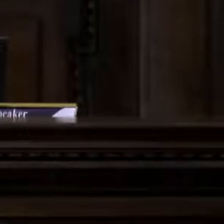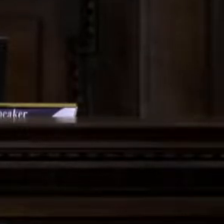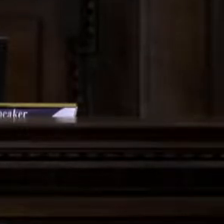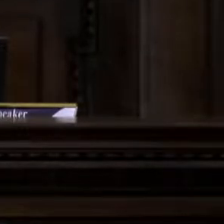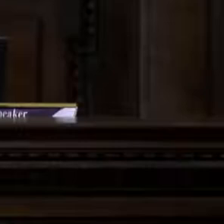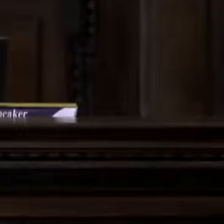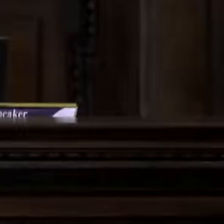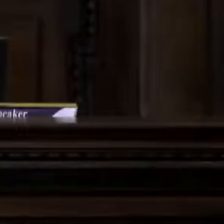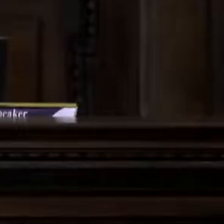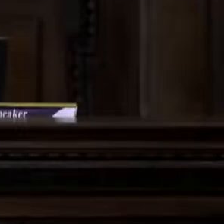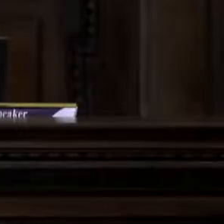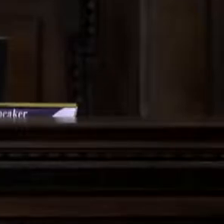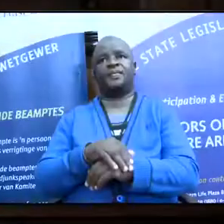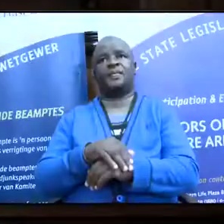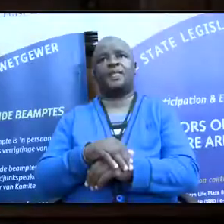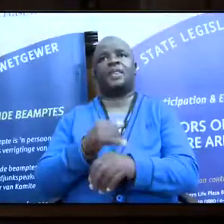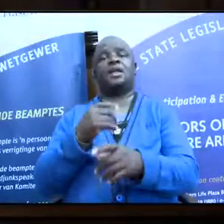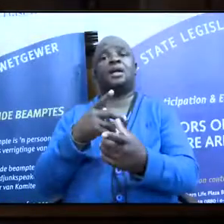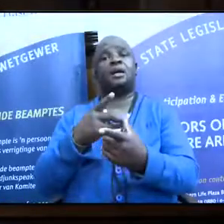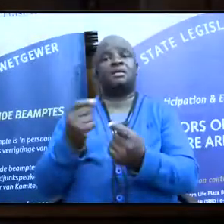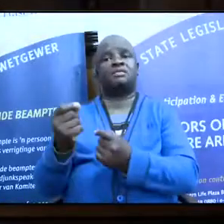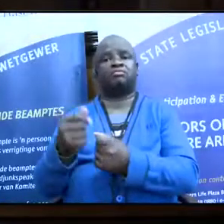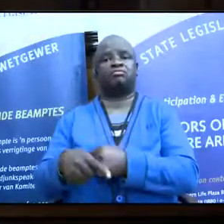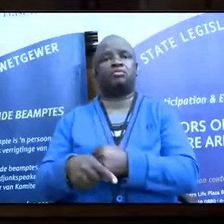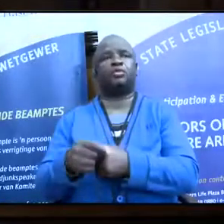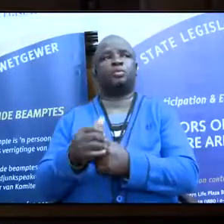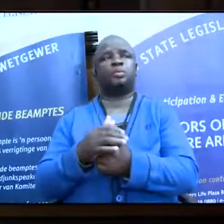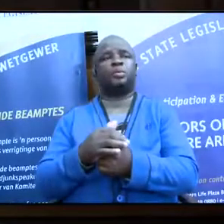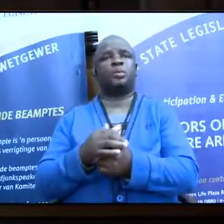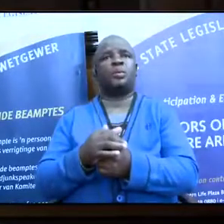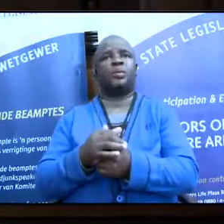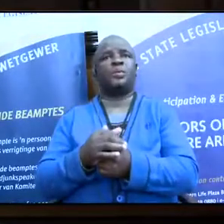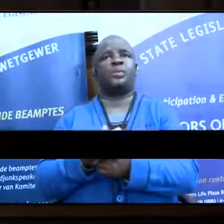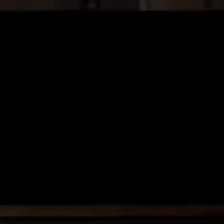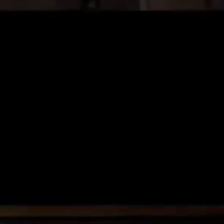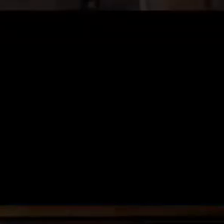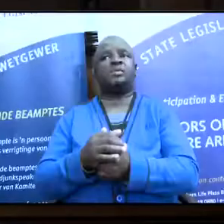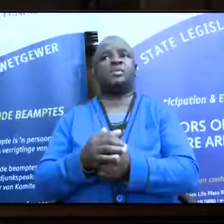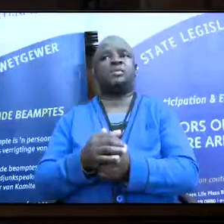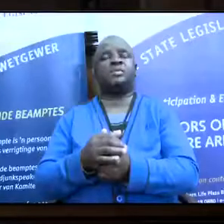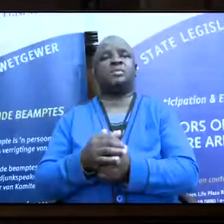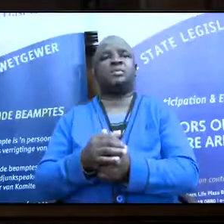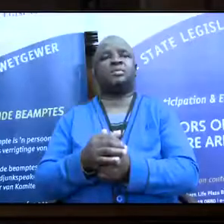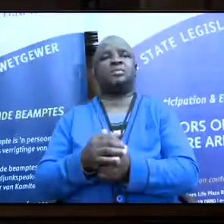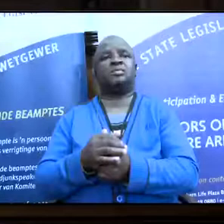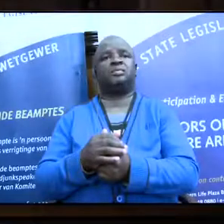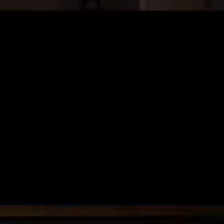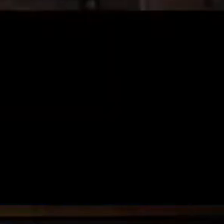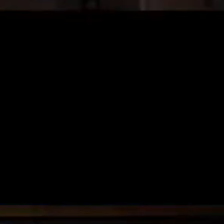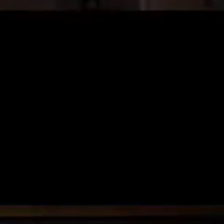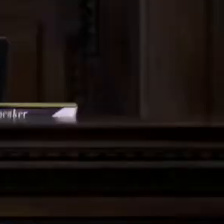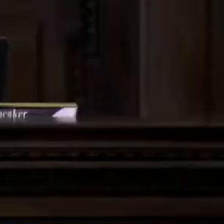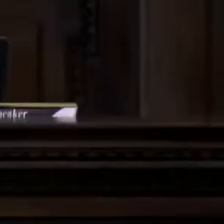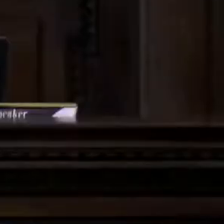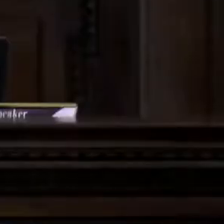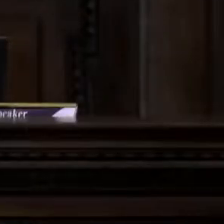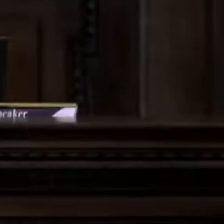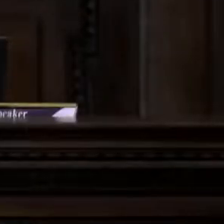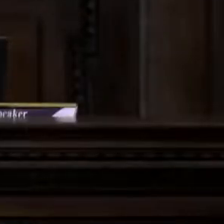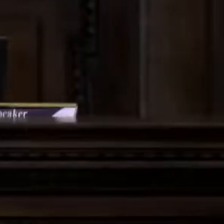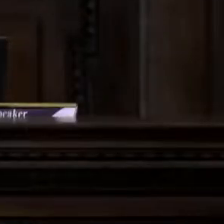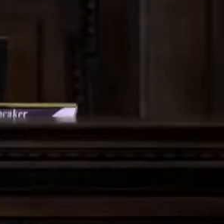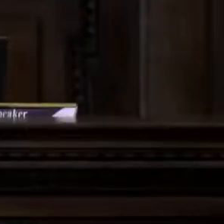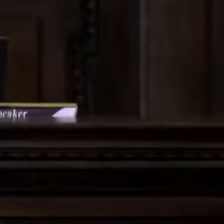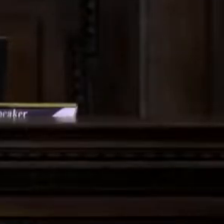then after the honorable deputy speaker has done the welcoming she will then introduce our